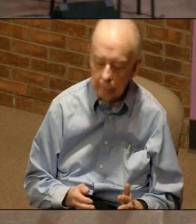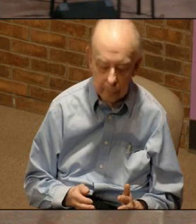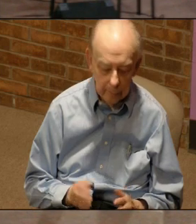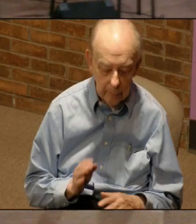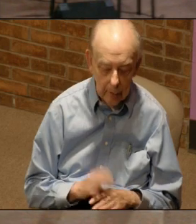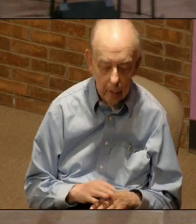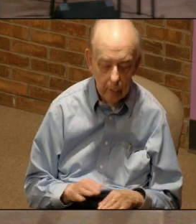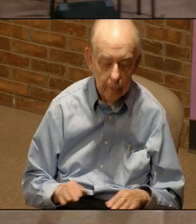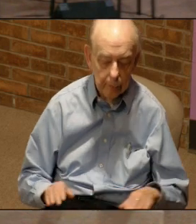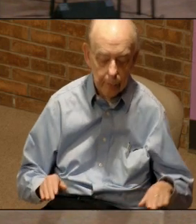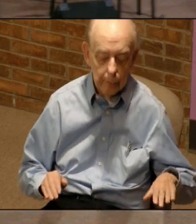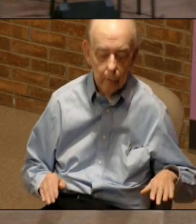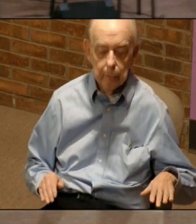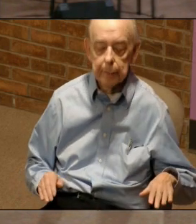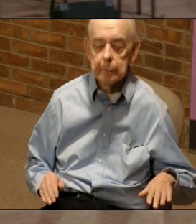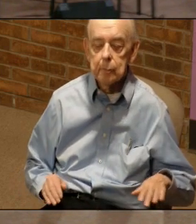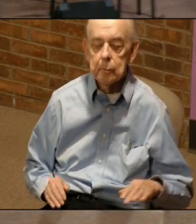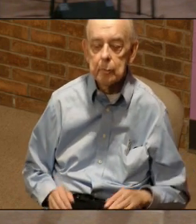on the throne,